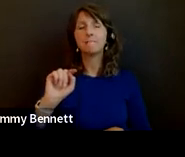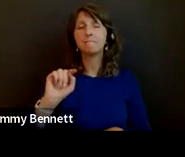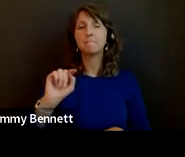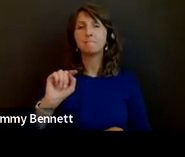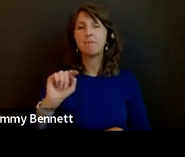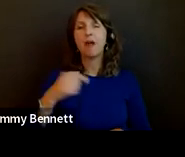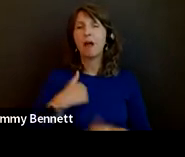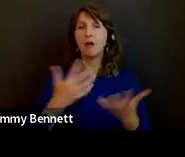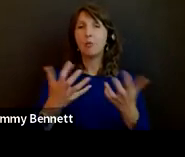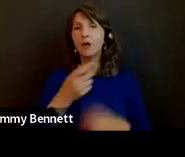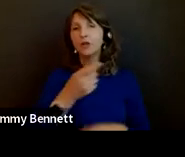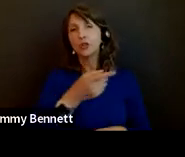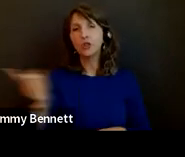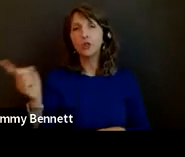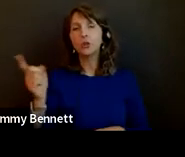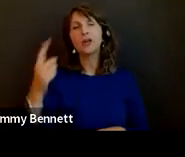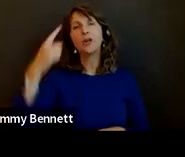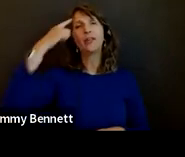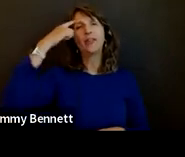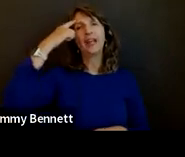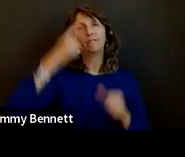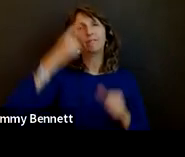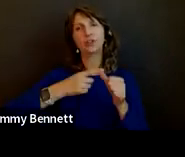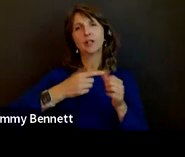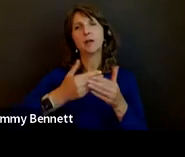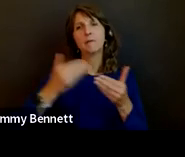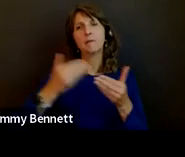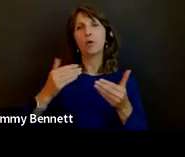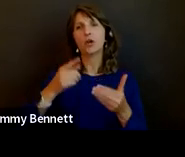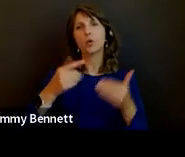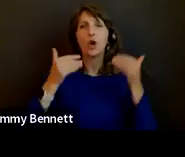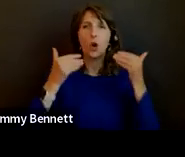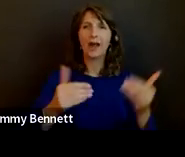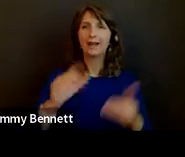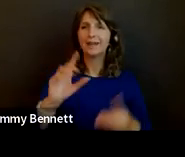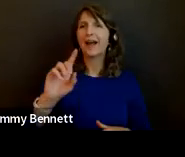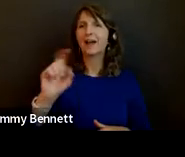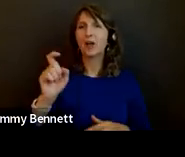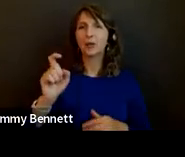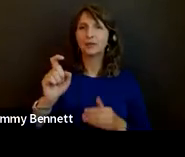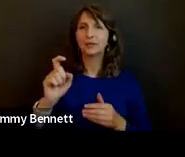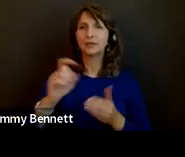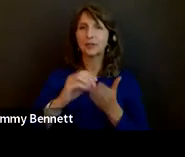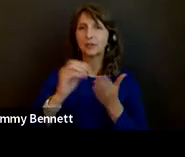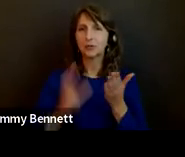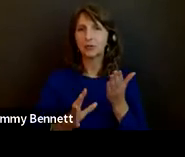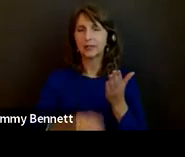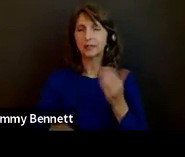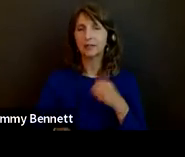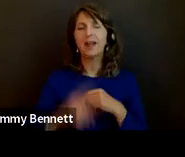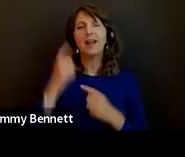framework through which you change the way you think about how you're diagnosing children with disabilities. Poverty is something to be considered, and